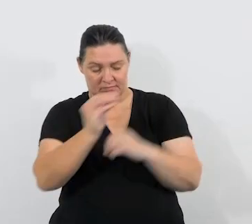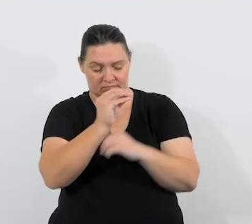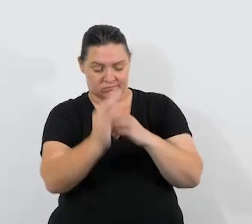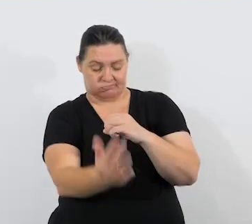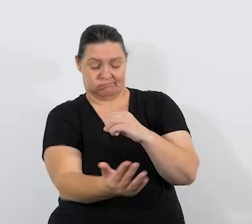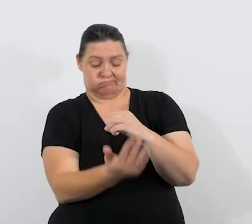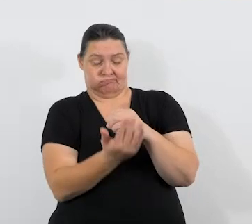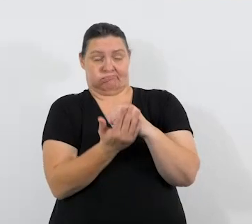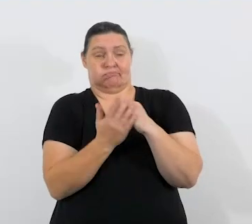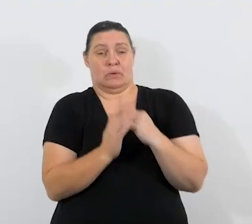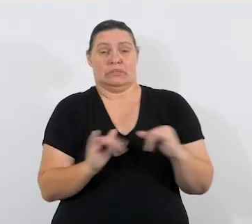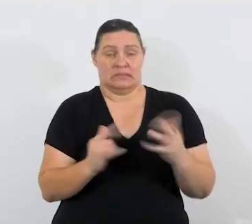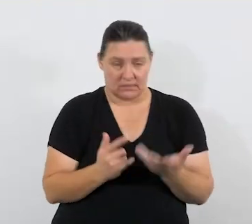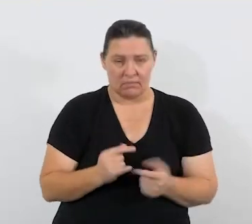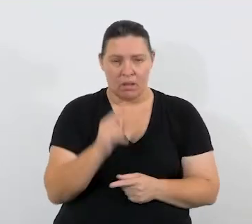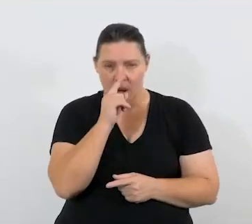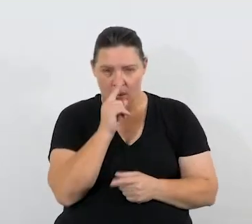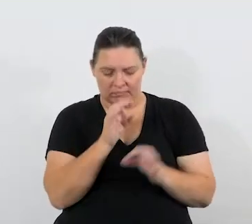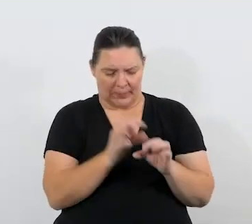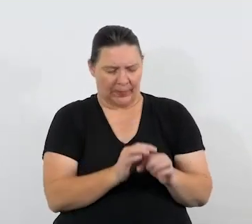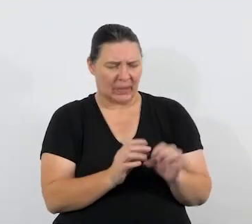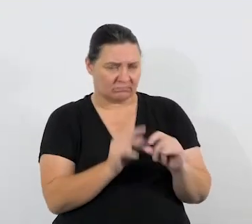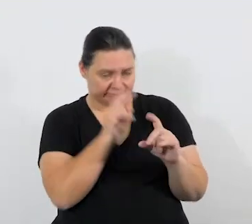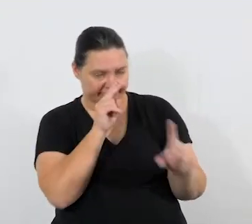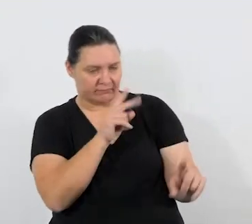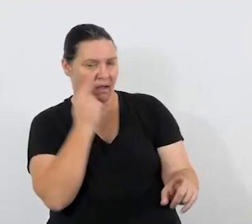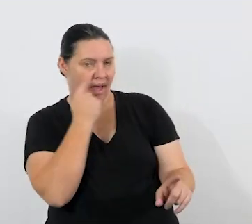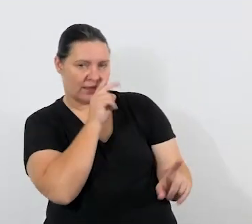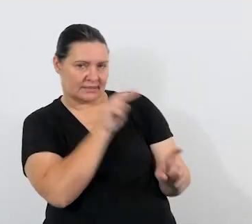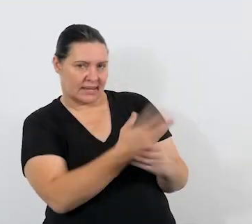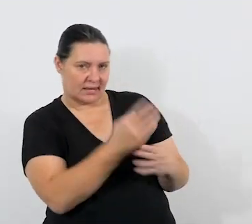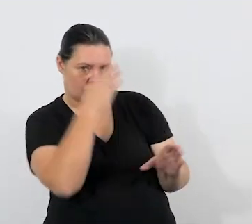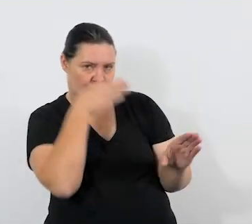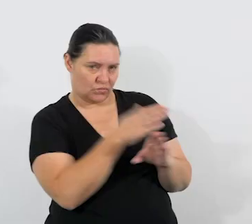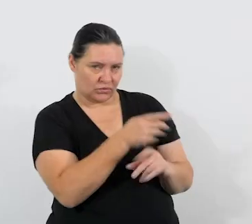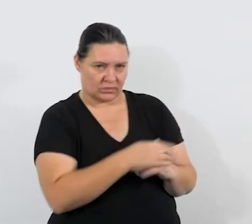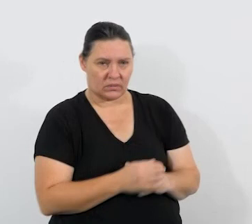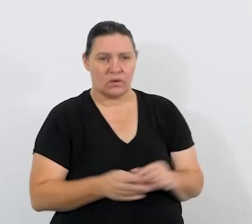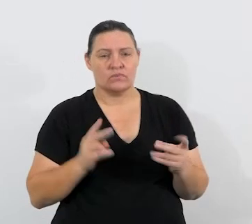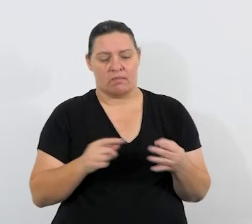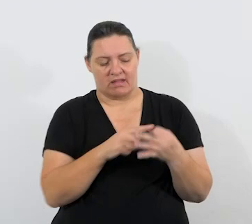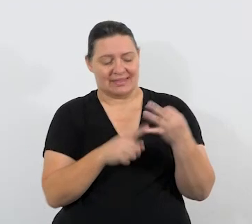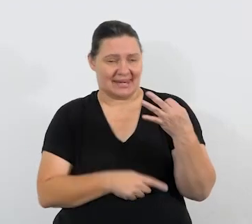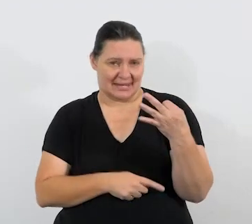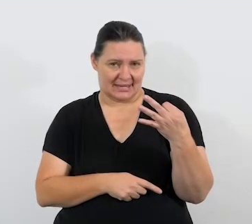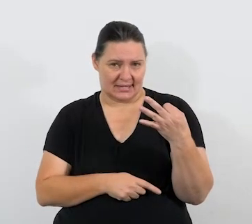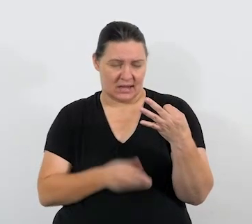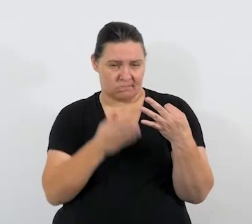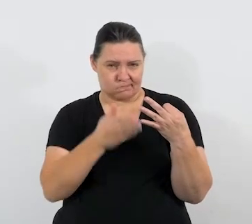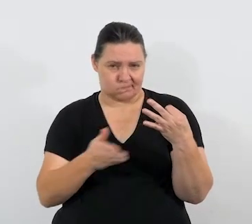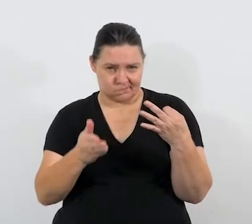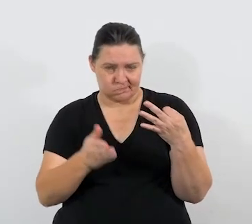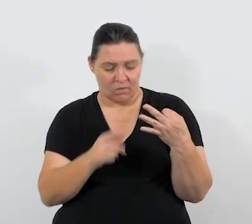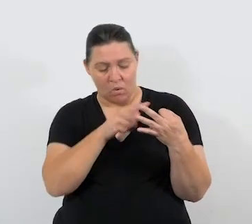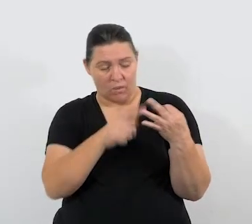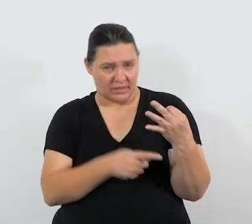make whatever microorganism to look bigger so that you can see it with your eyes. There are normally 3 of them